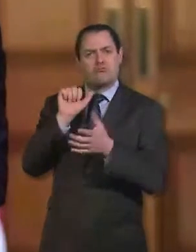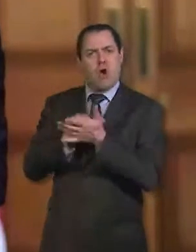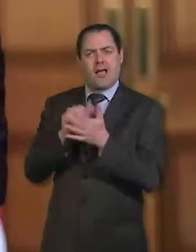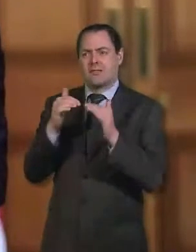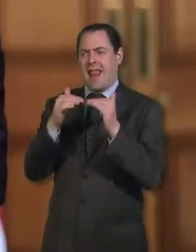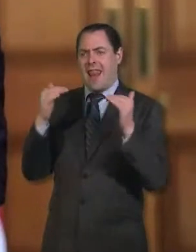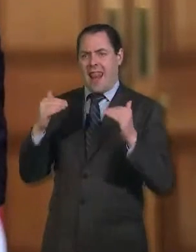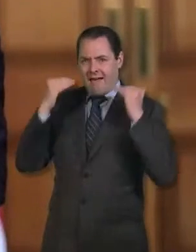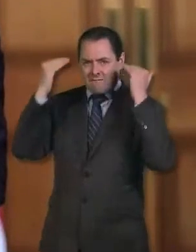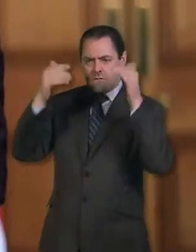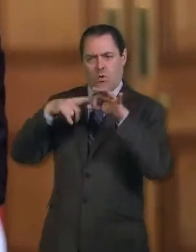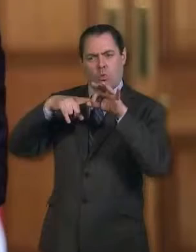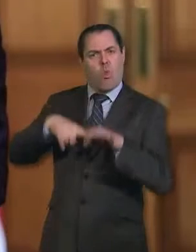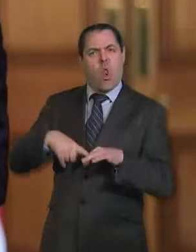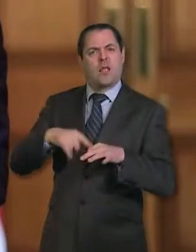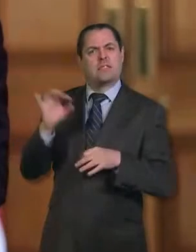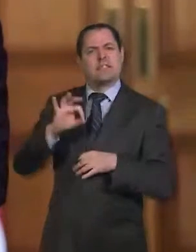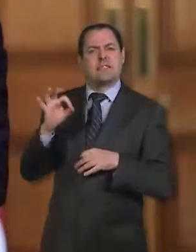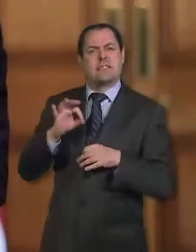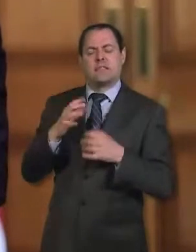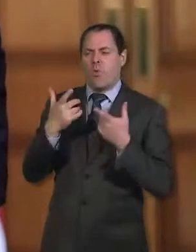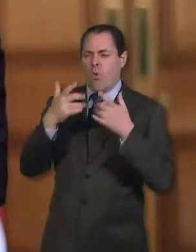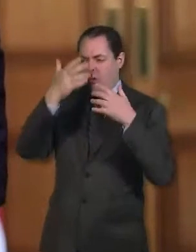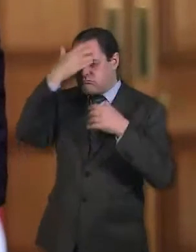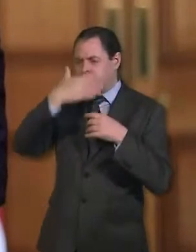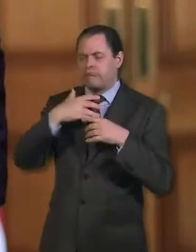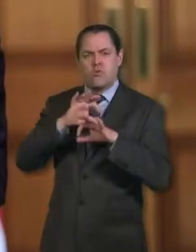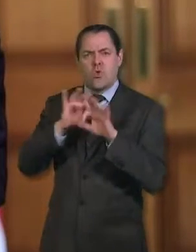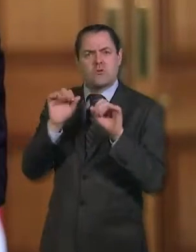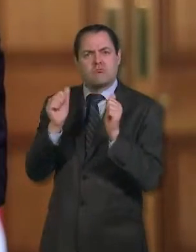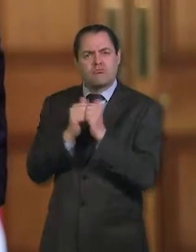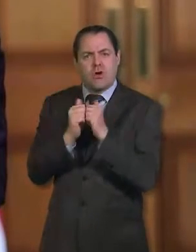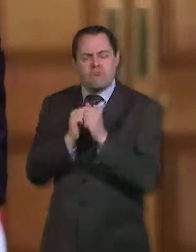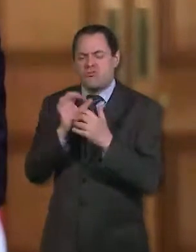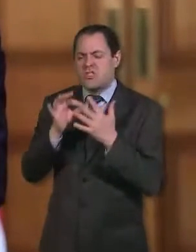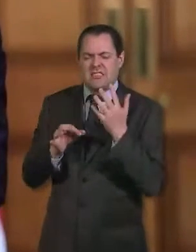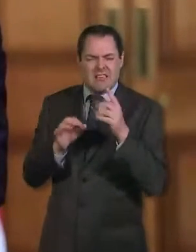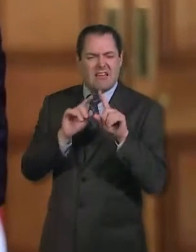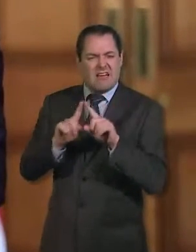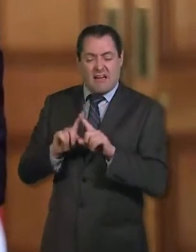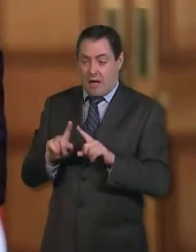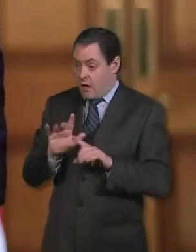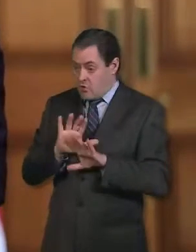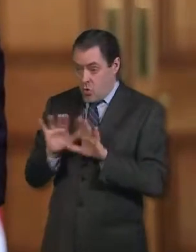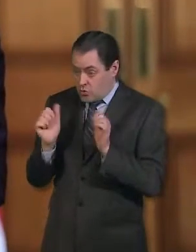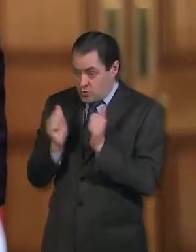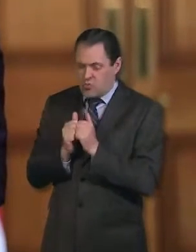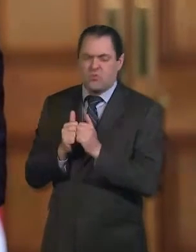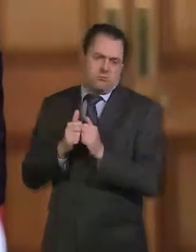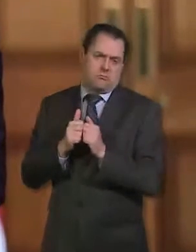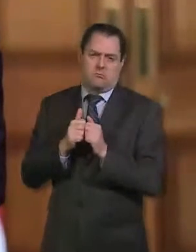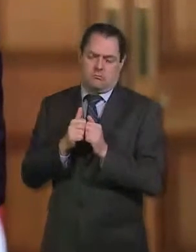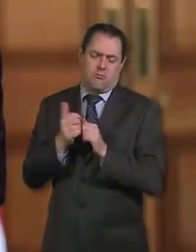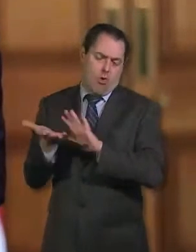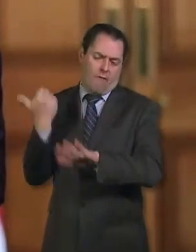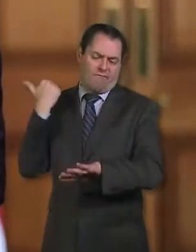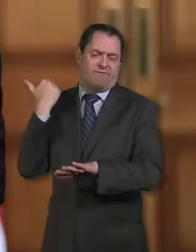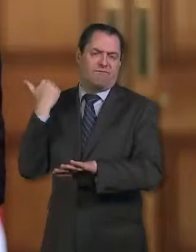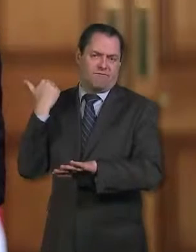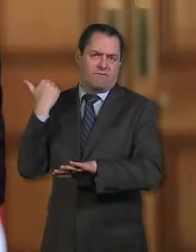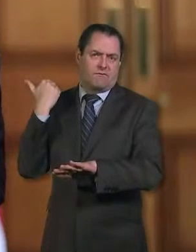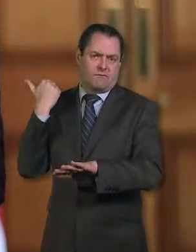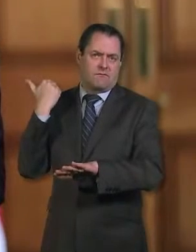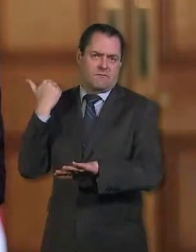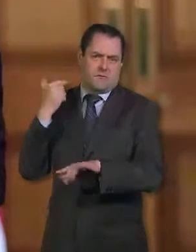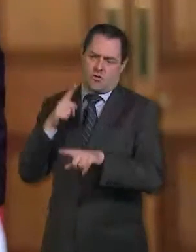as soon as we knew that there was a problem, and we've done the very best we can to tackle that.